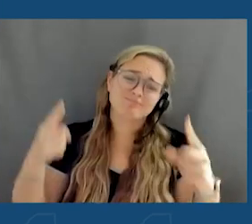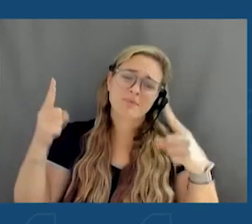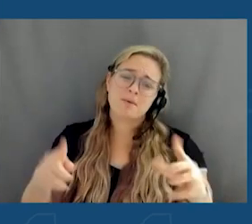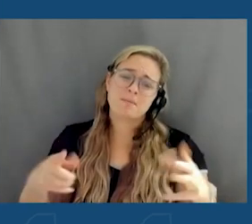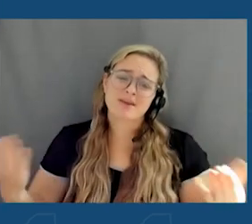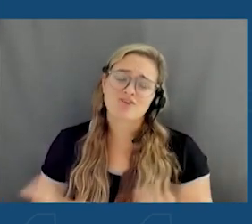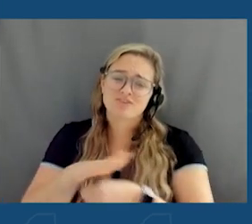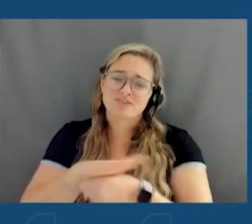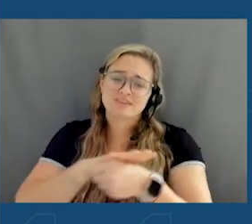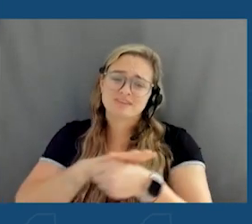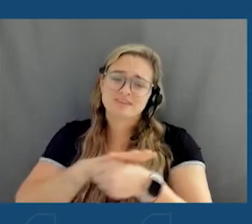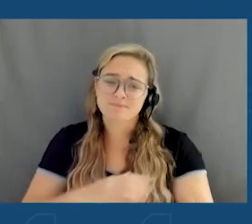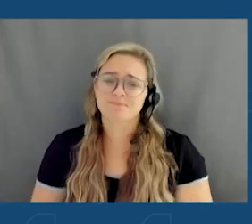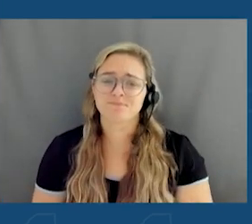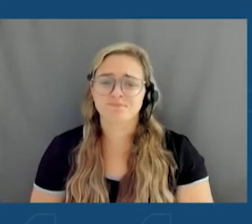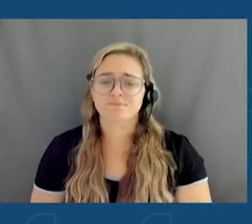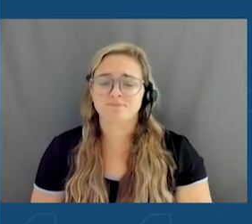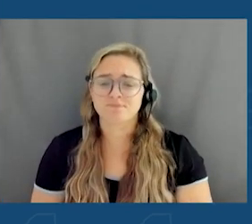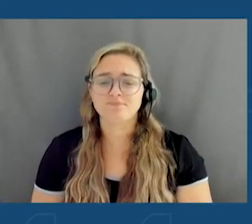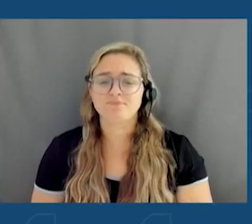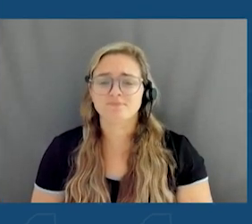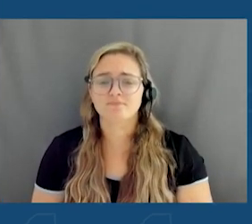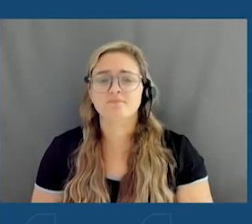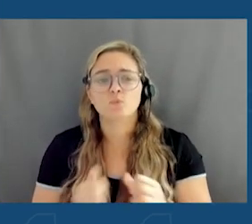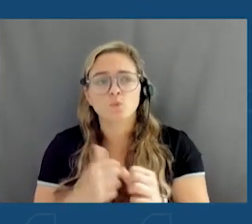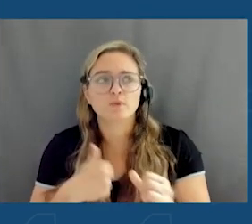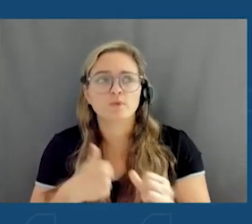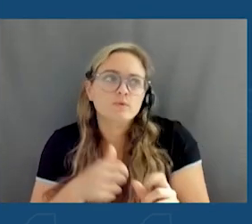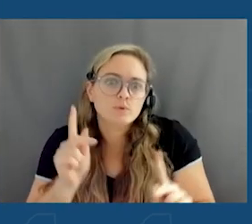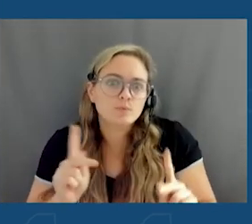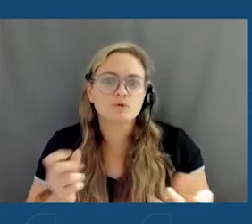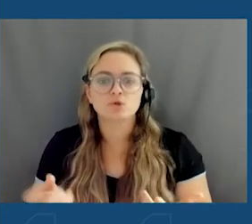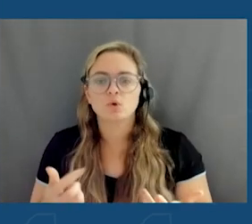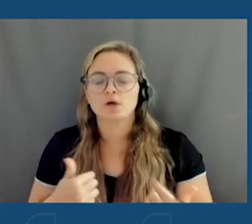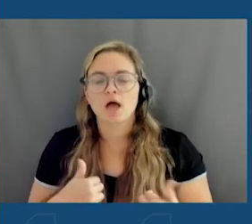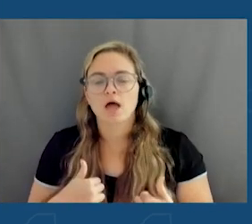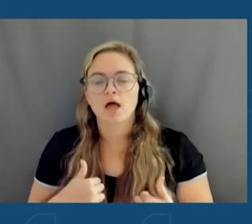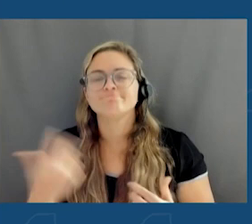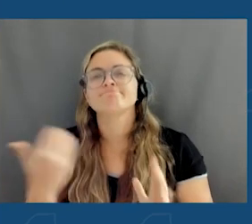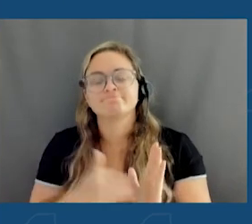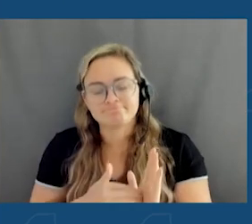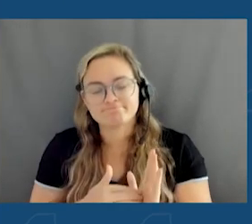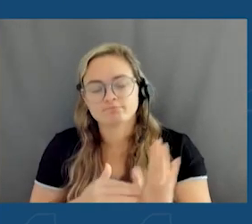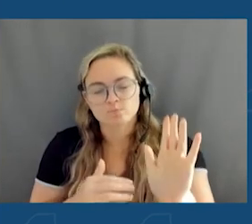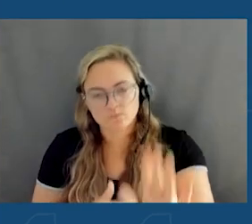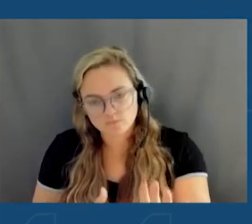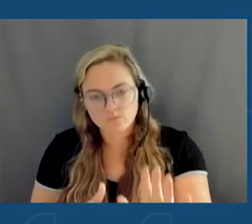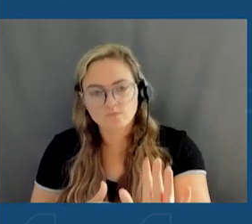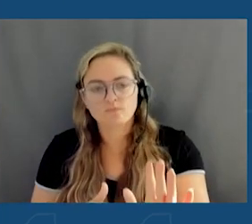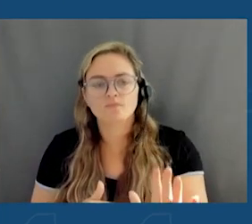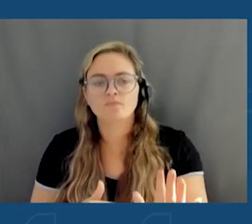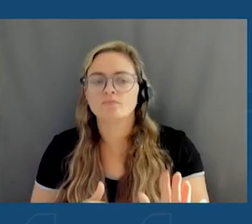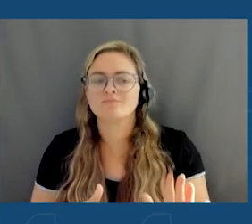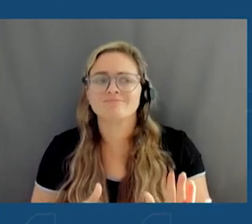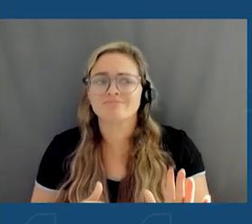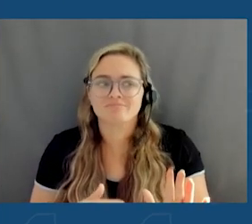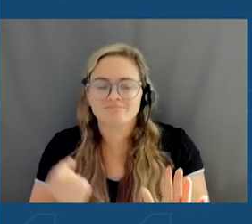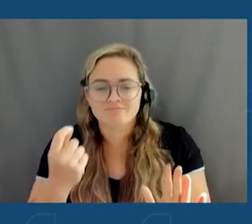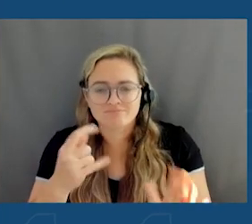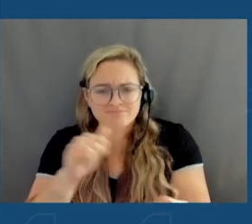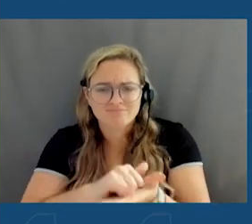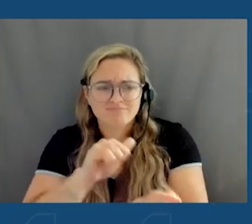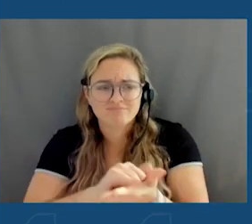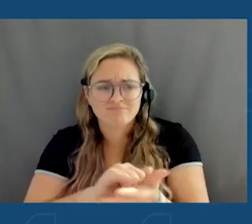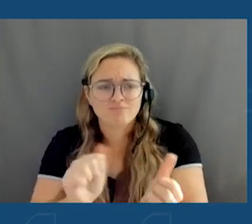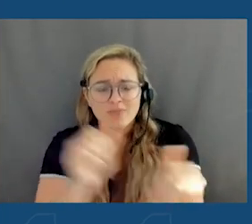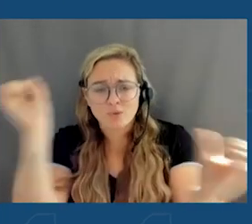space, with our people. So, again, once again, none of this happens without the